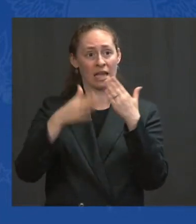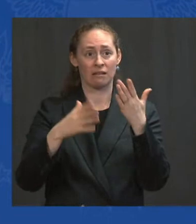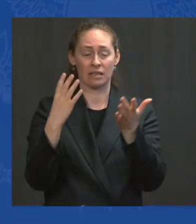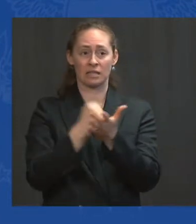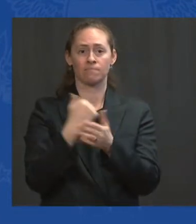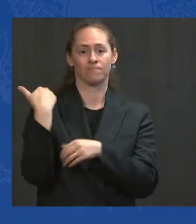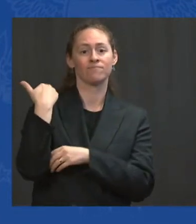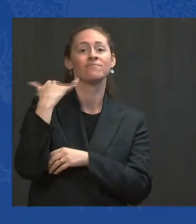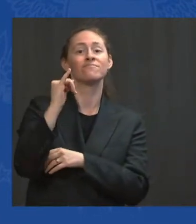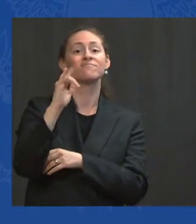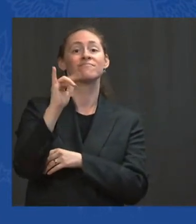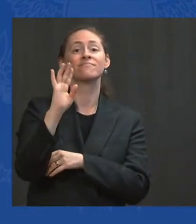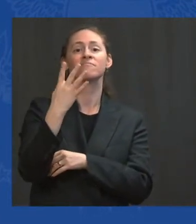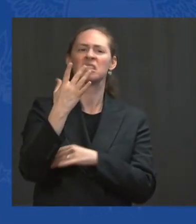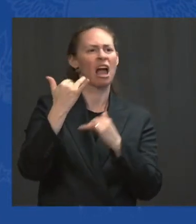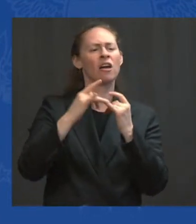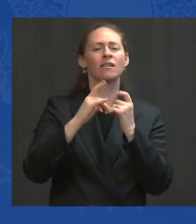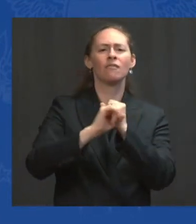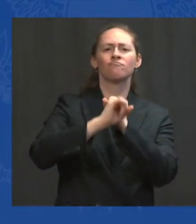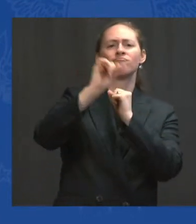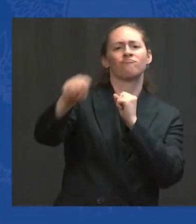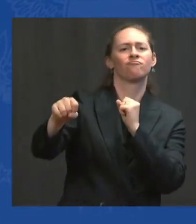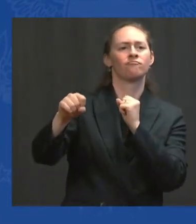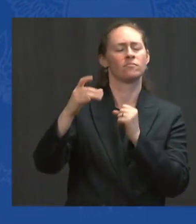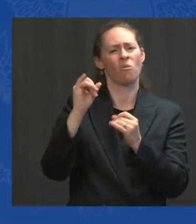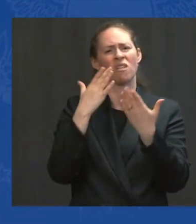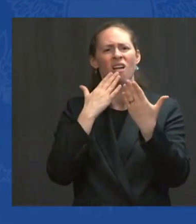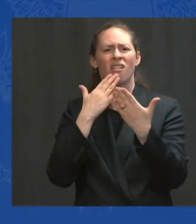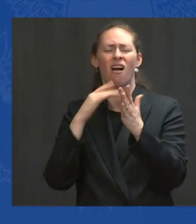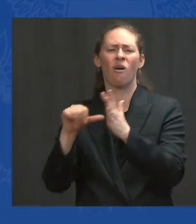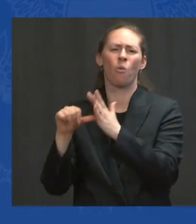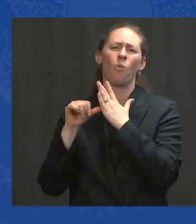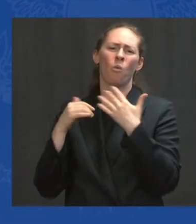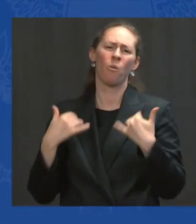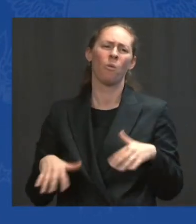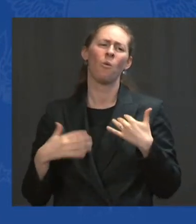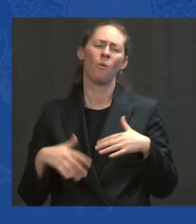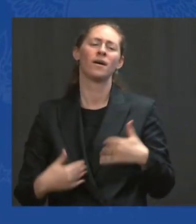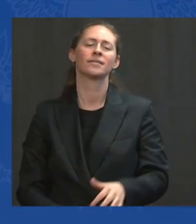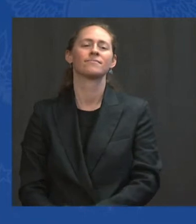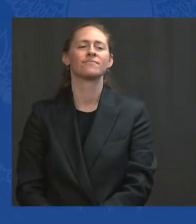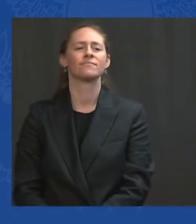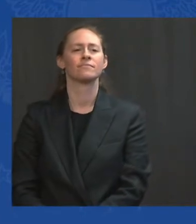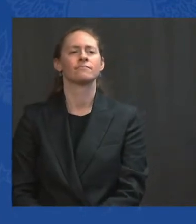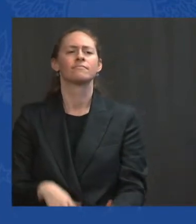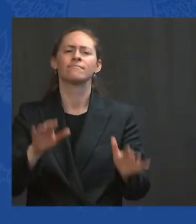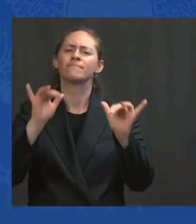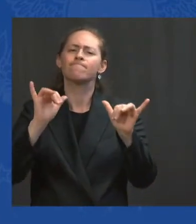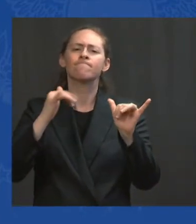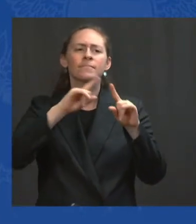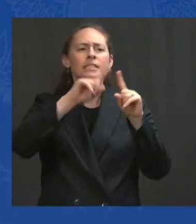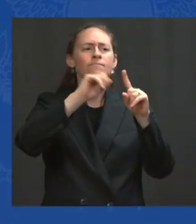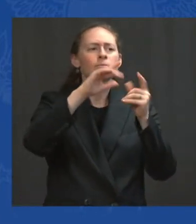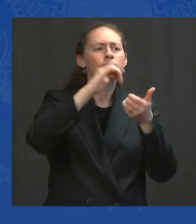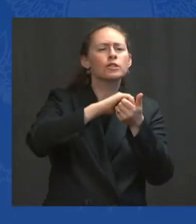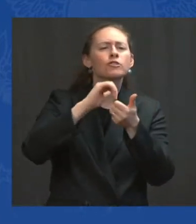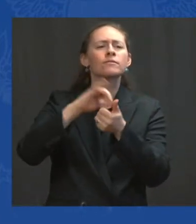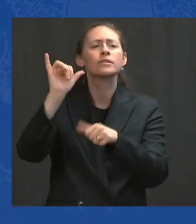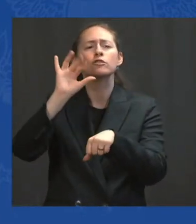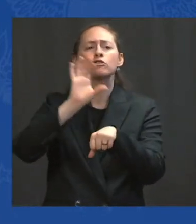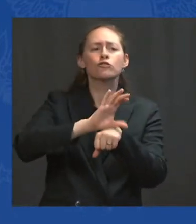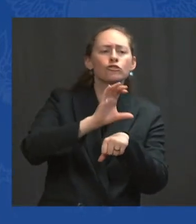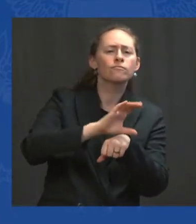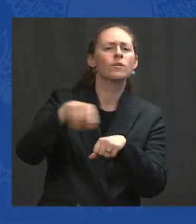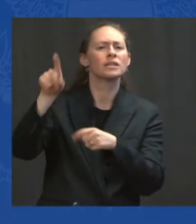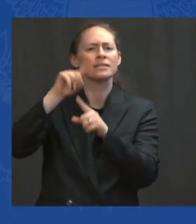So thank you to all of our partners. And of course, we're going to keep partnering with community faith-based organizations all across the country.